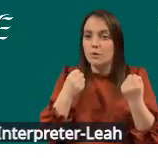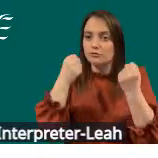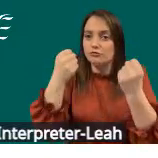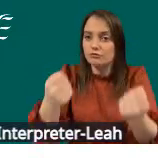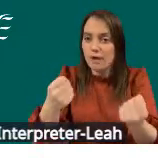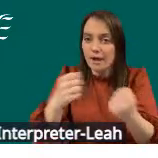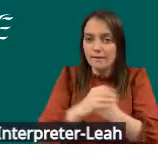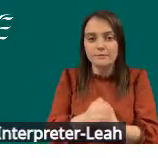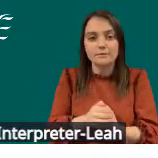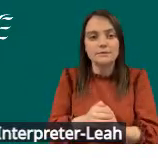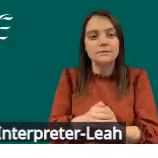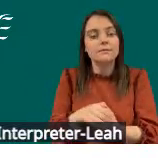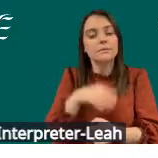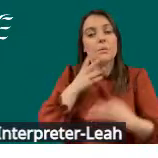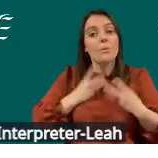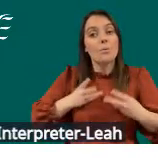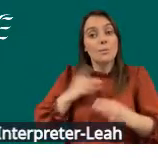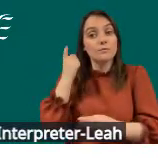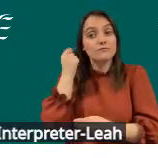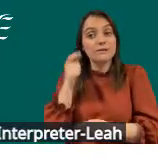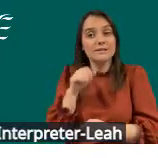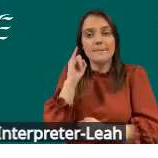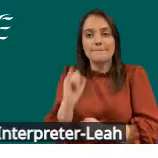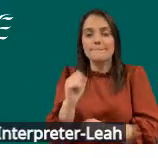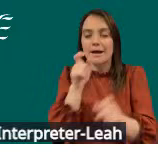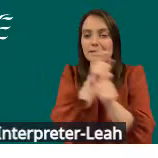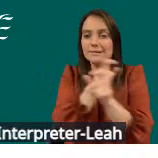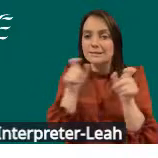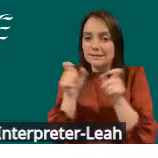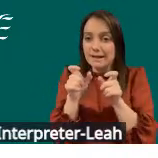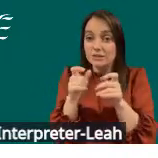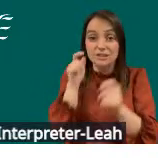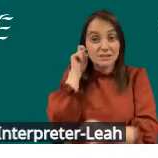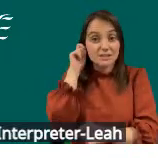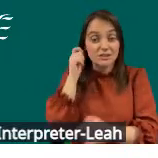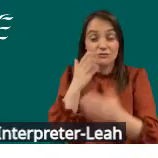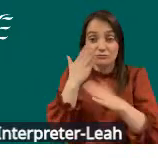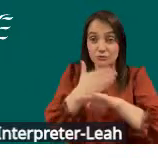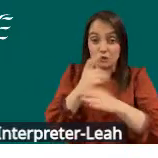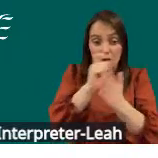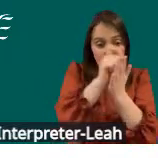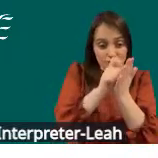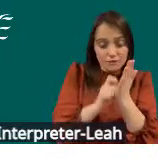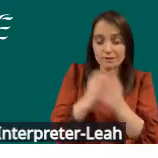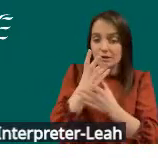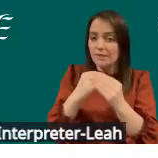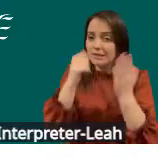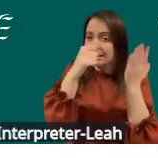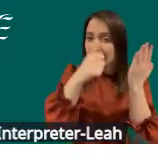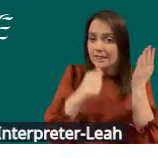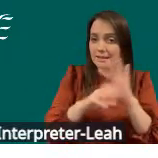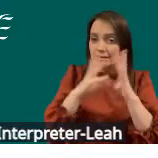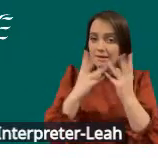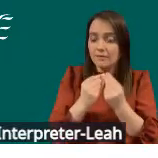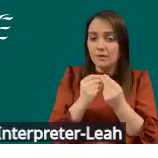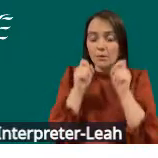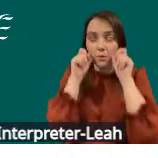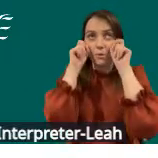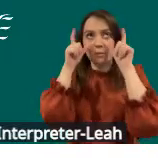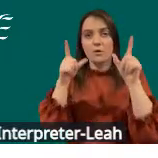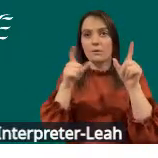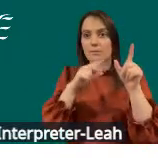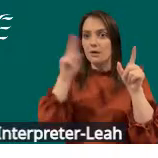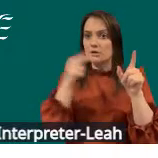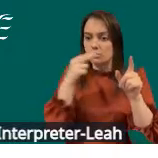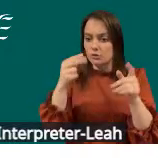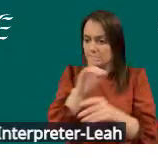bad dyslexia as a teenager, and she had a job where she had to write down things every day and list out things. And then all of a sudden, she just woke up unable to spell.